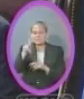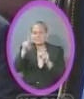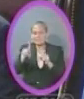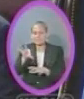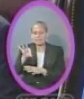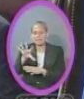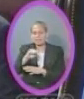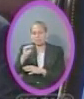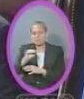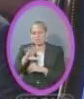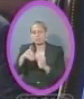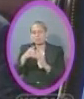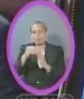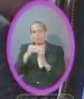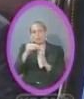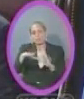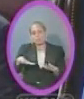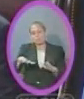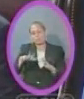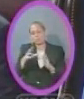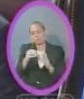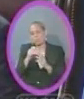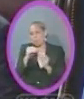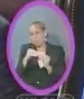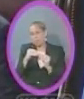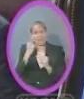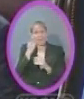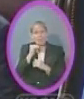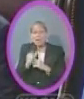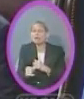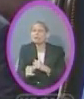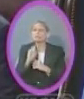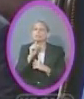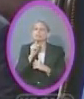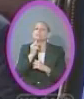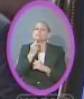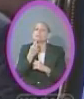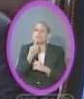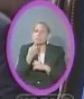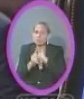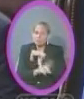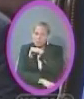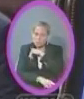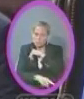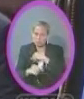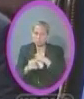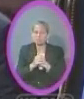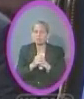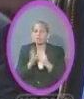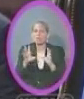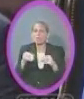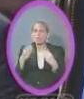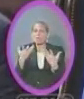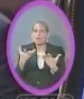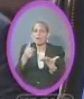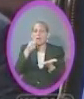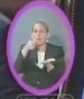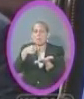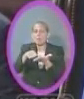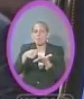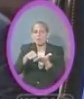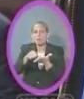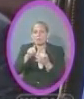of the children or more. If we do not, there are severe consequences. We have provided a memorandum to the board